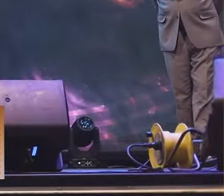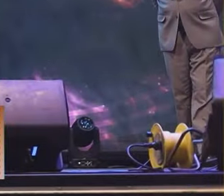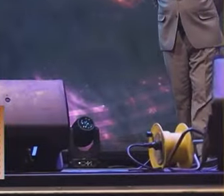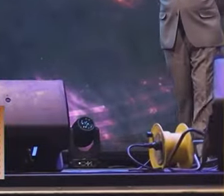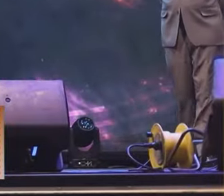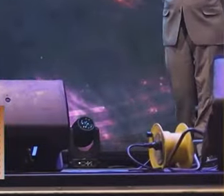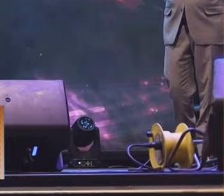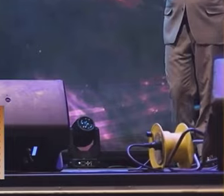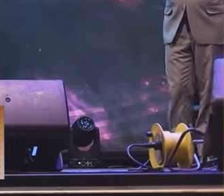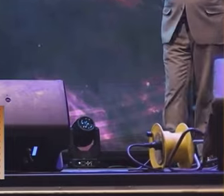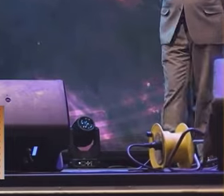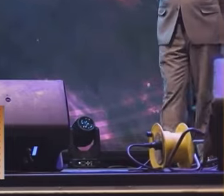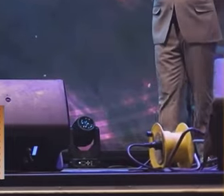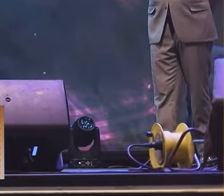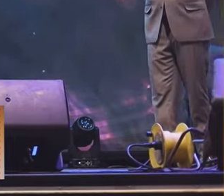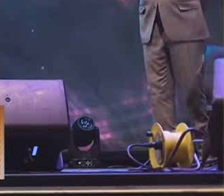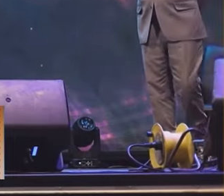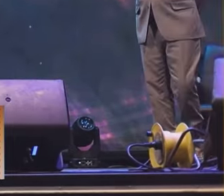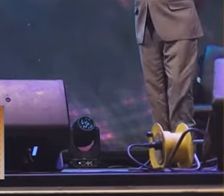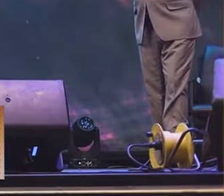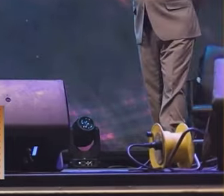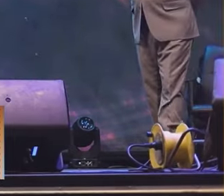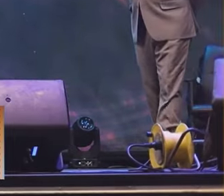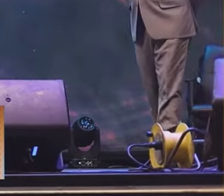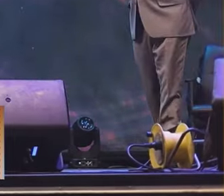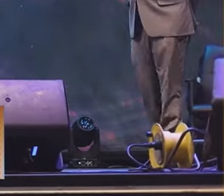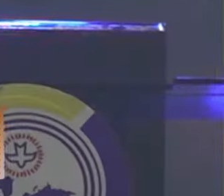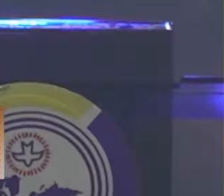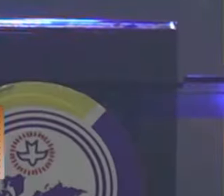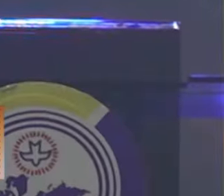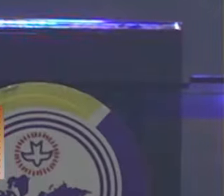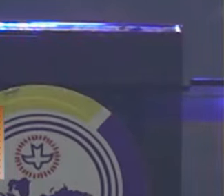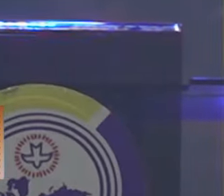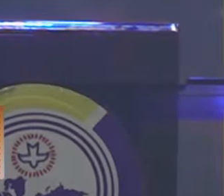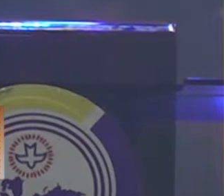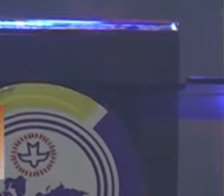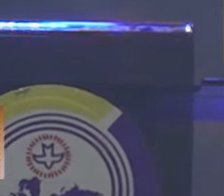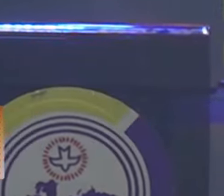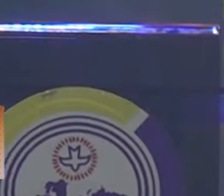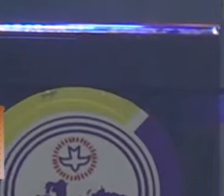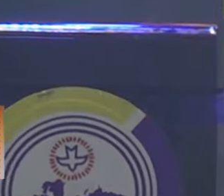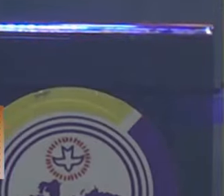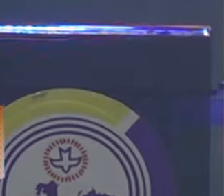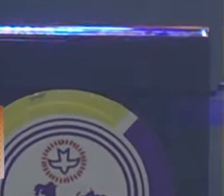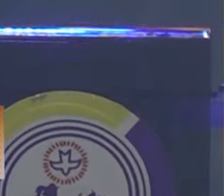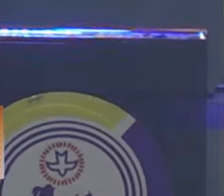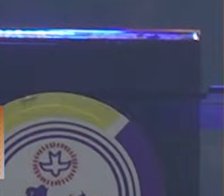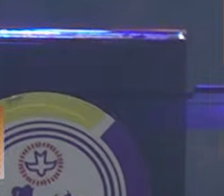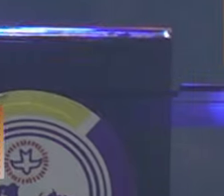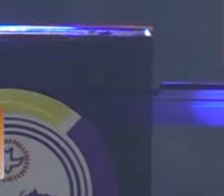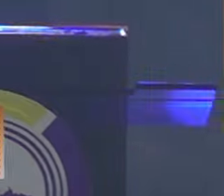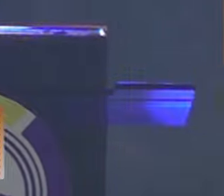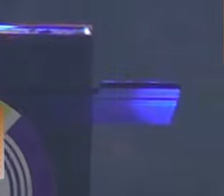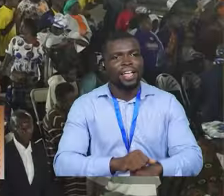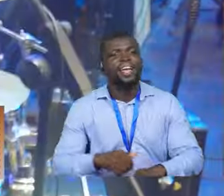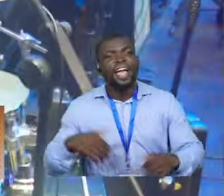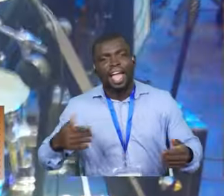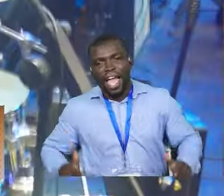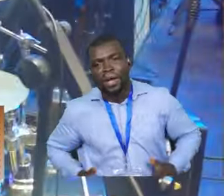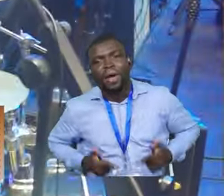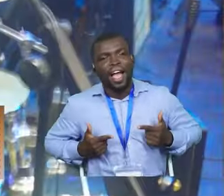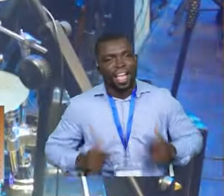So that the second death does not happen. Who is coming to Jesus?